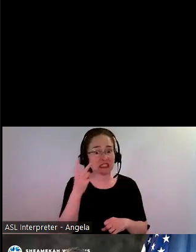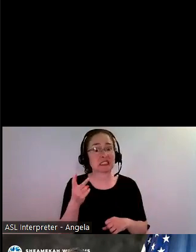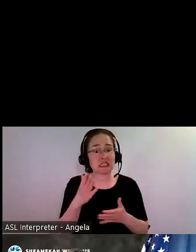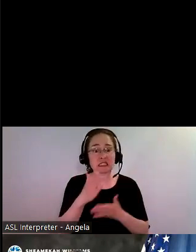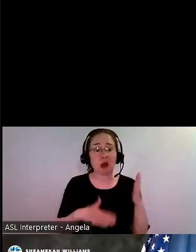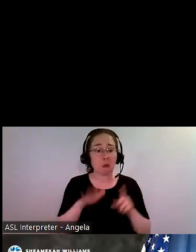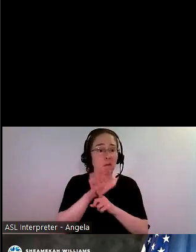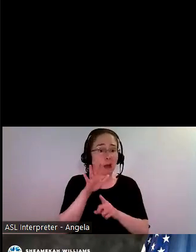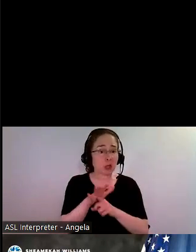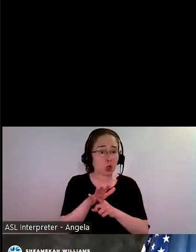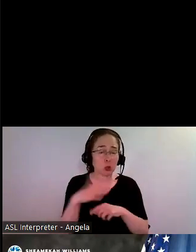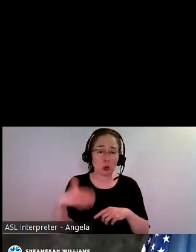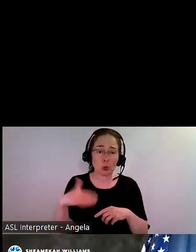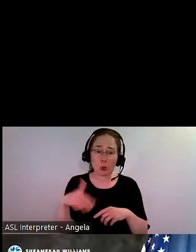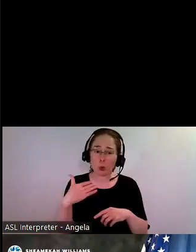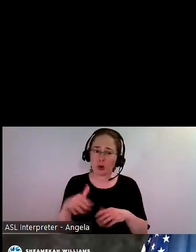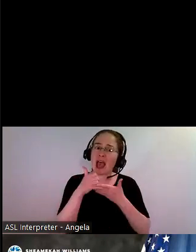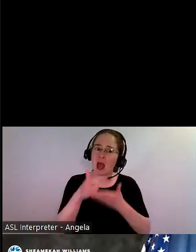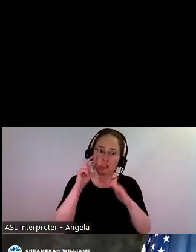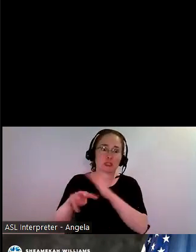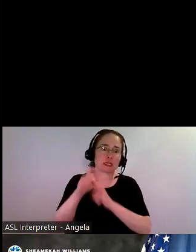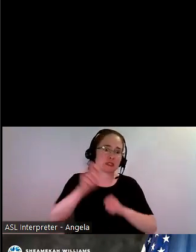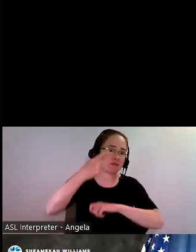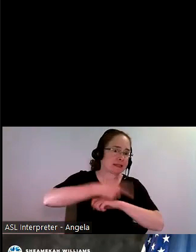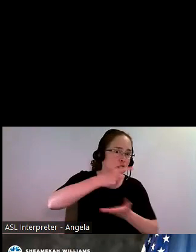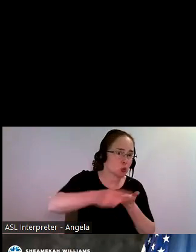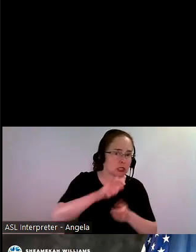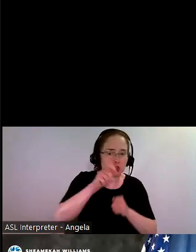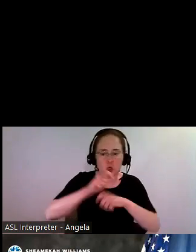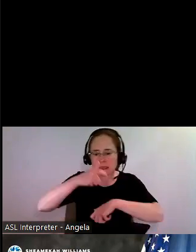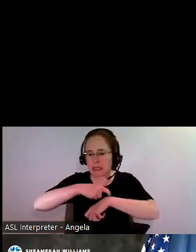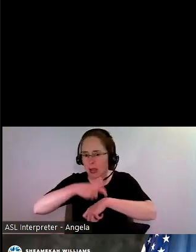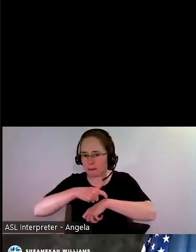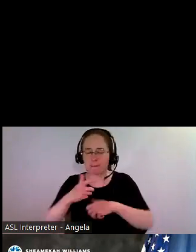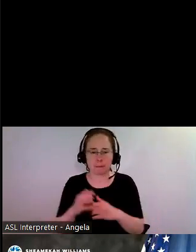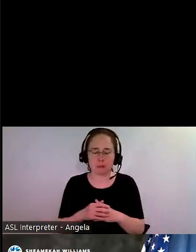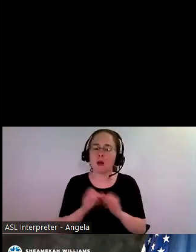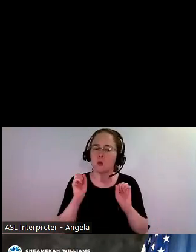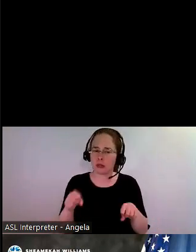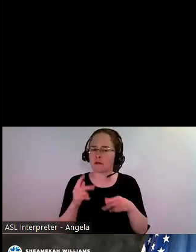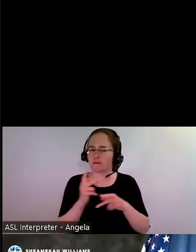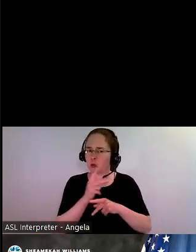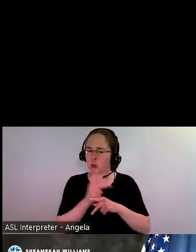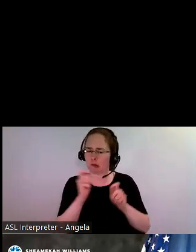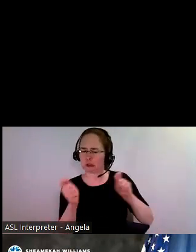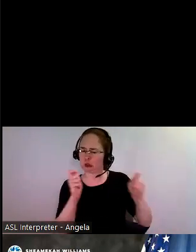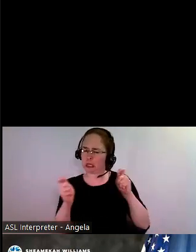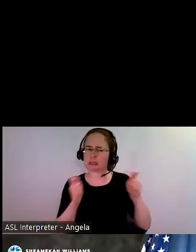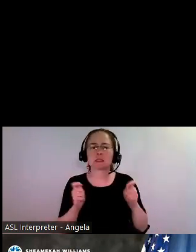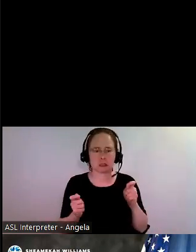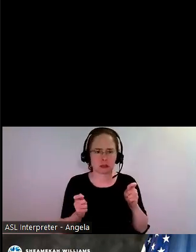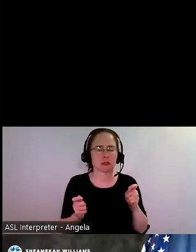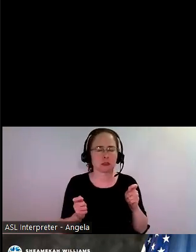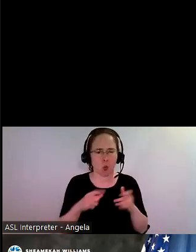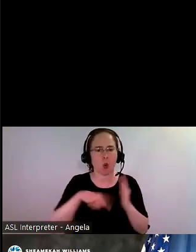hotspot areas really help us to project days of the week, certain time periods, so that we can navigate and adjust across our